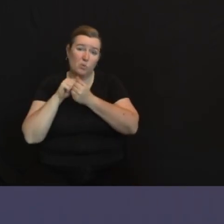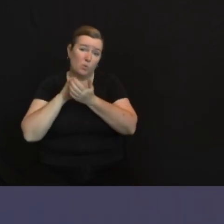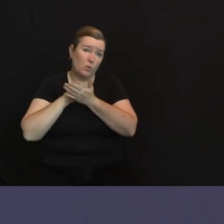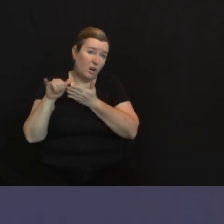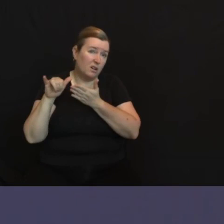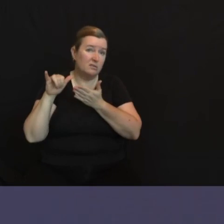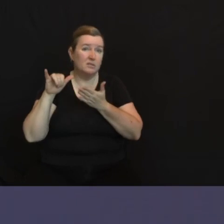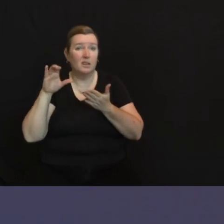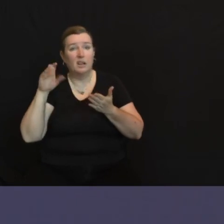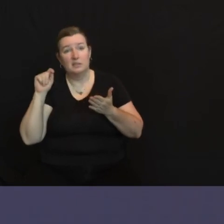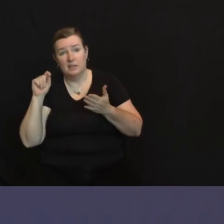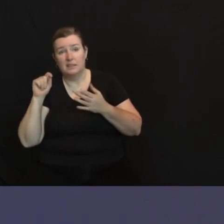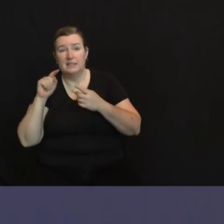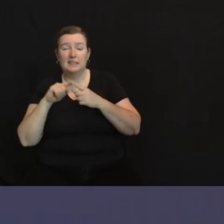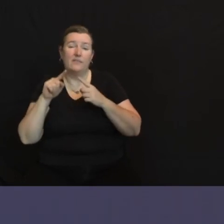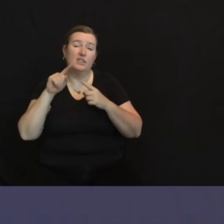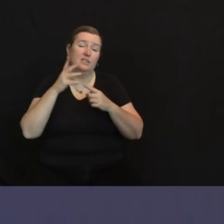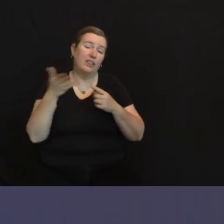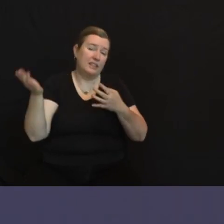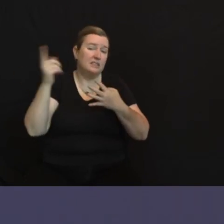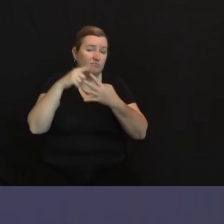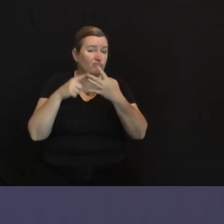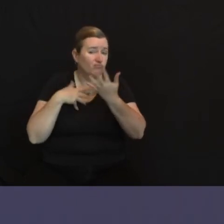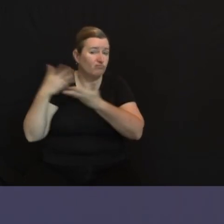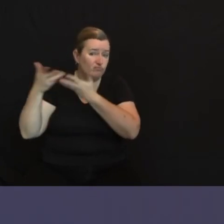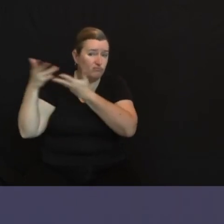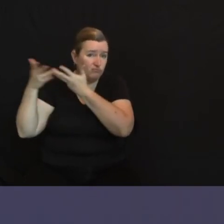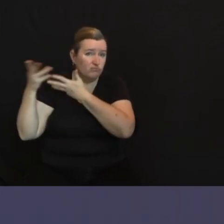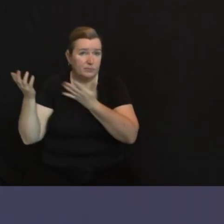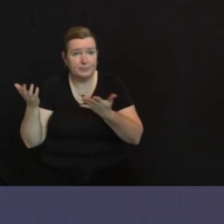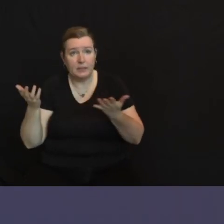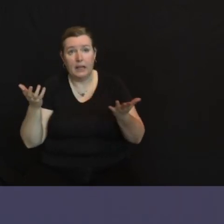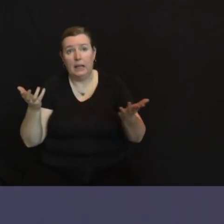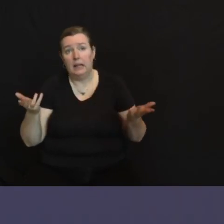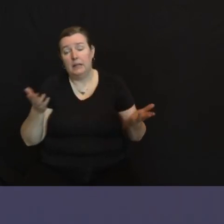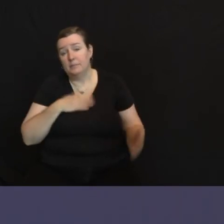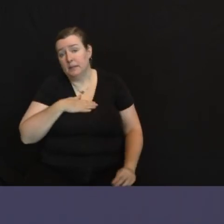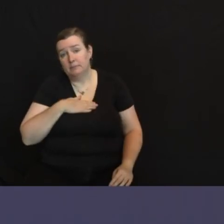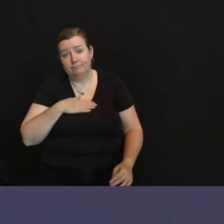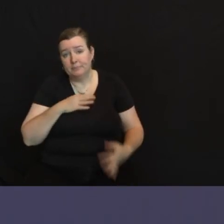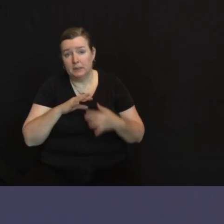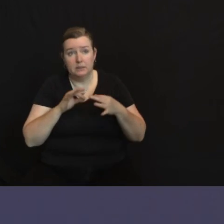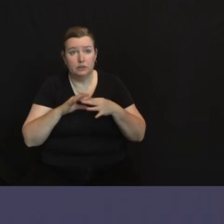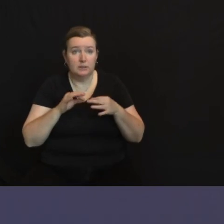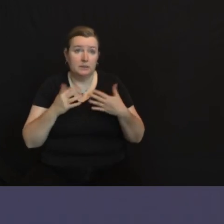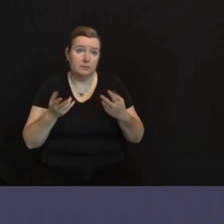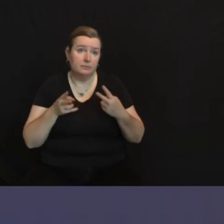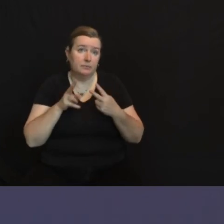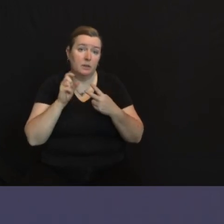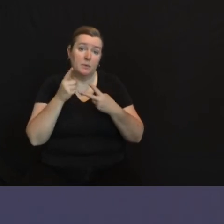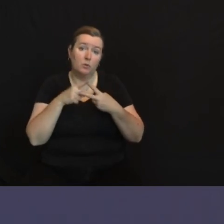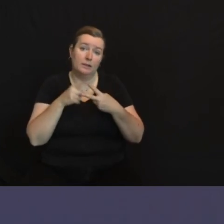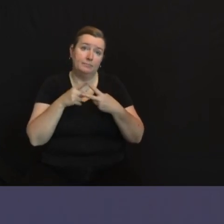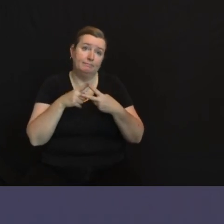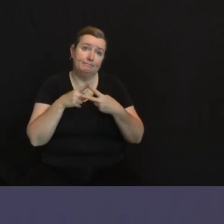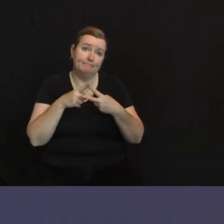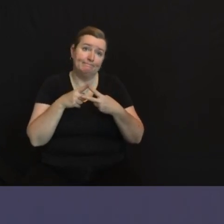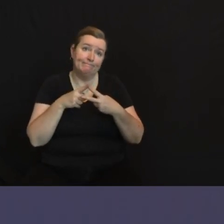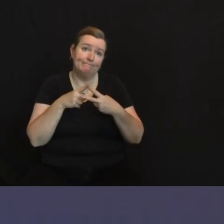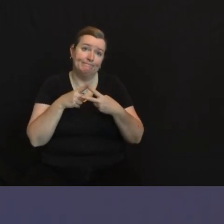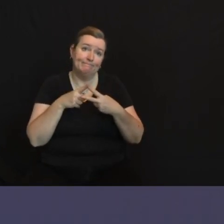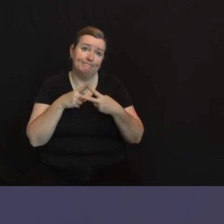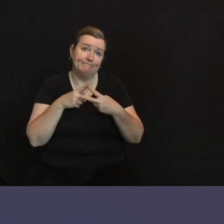of things. And my takeaway is simple, two-part takeaway. Number one, my